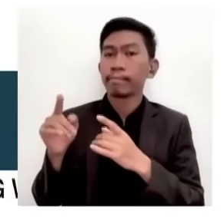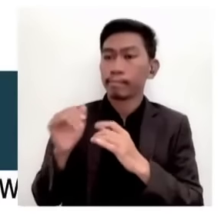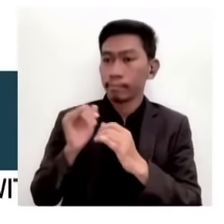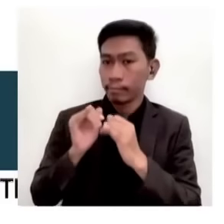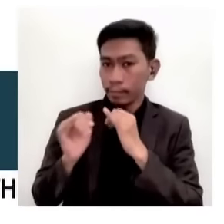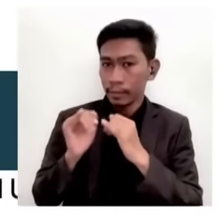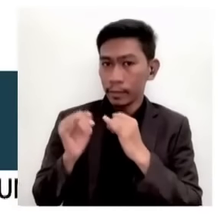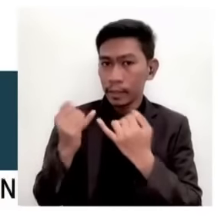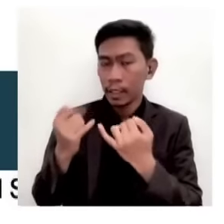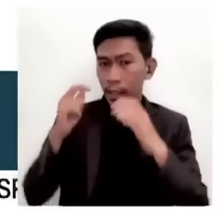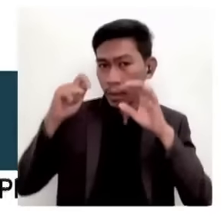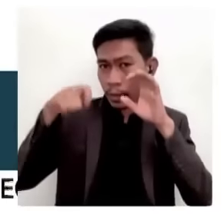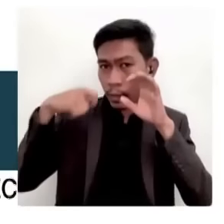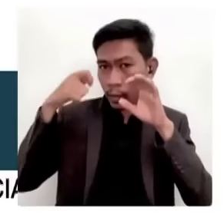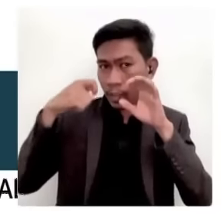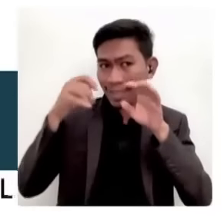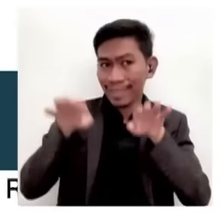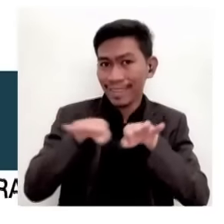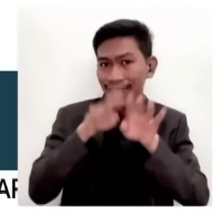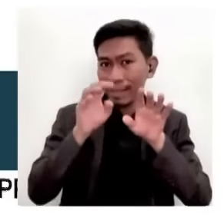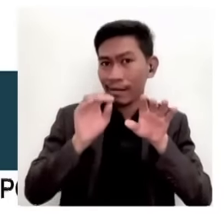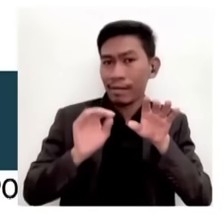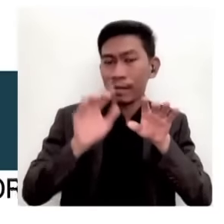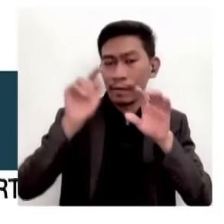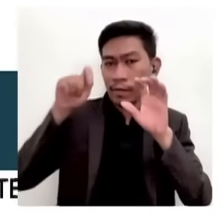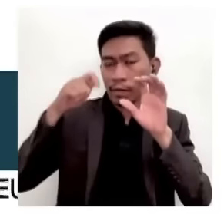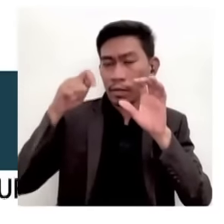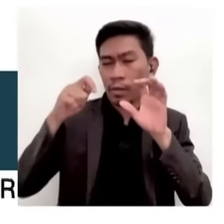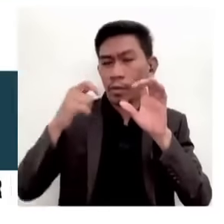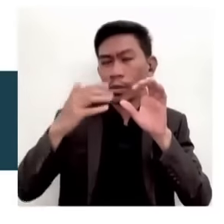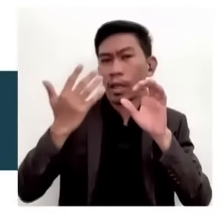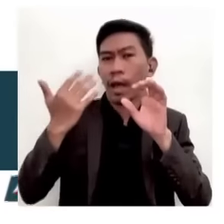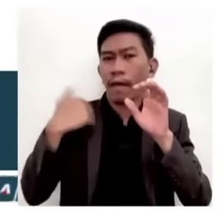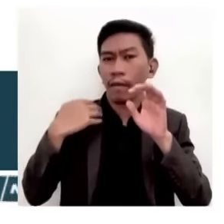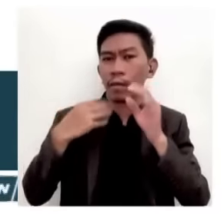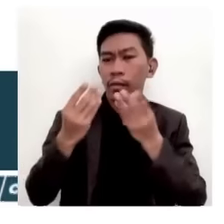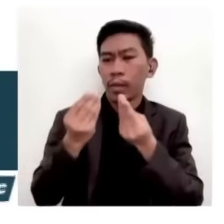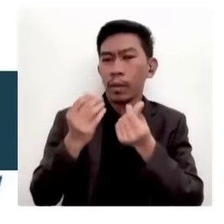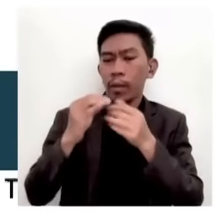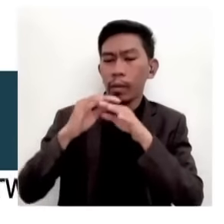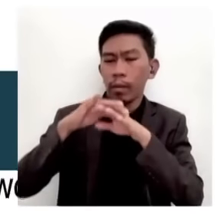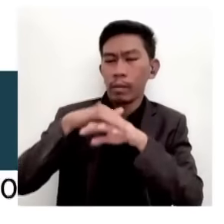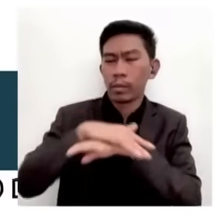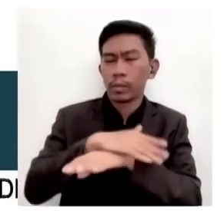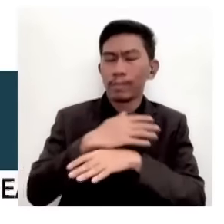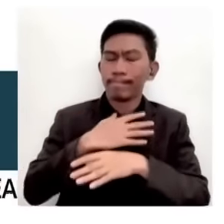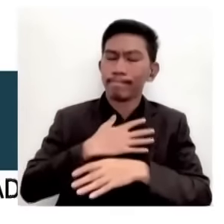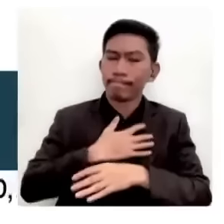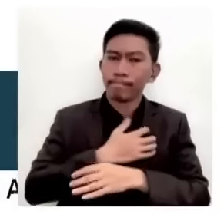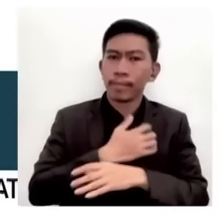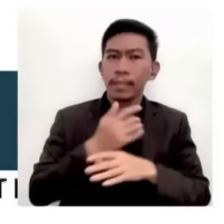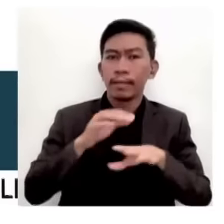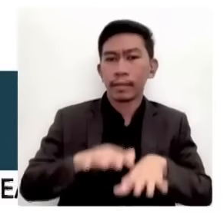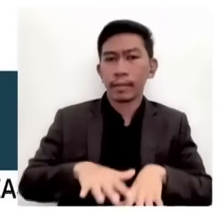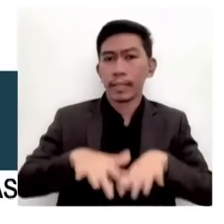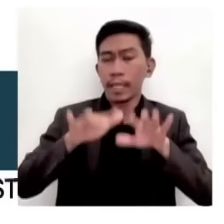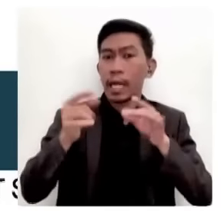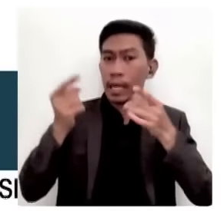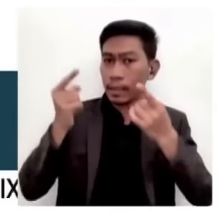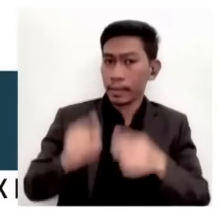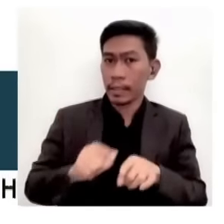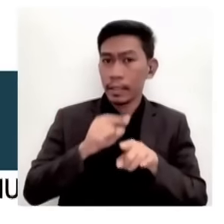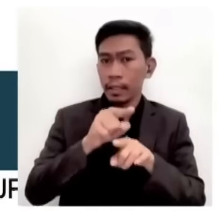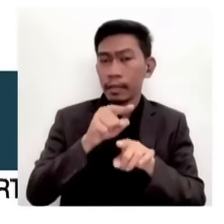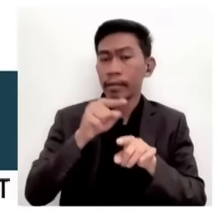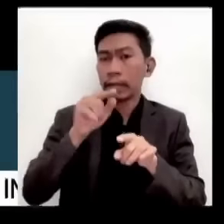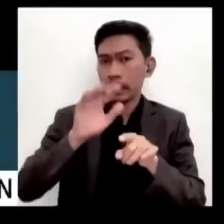we've been showing our viewers, devastating, heartbreaking, the landslides that have been happening, the flooding that has been happening there in the